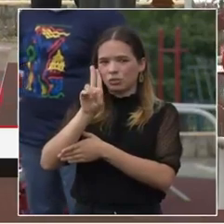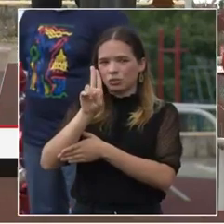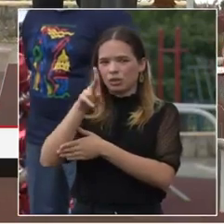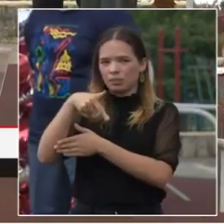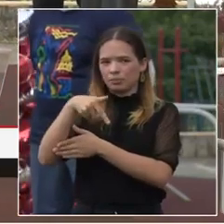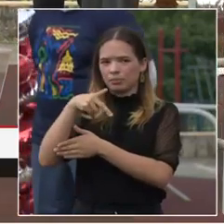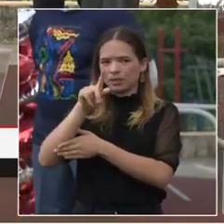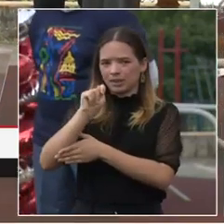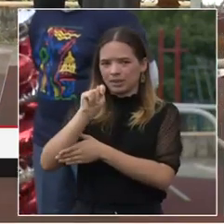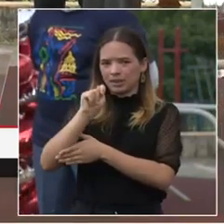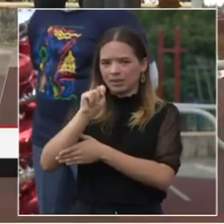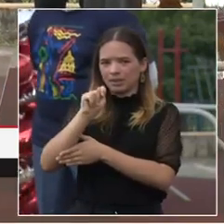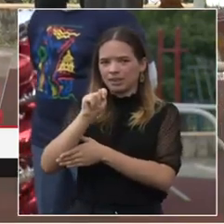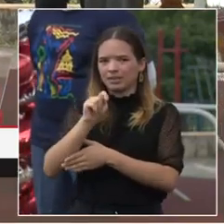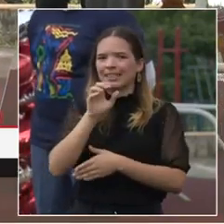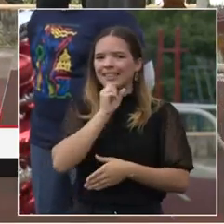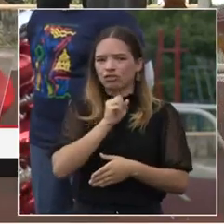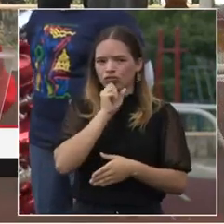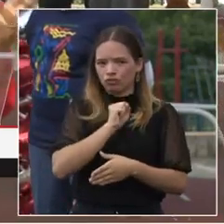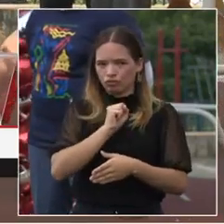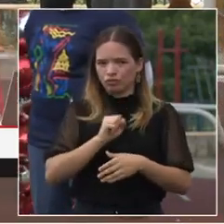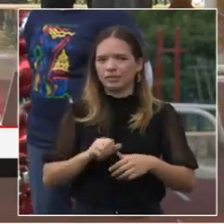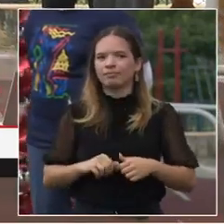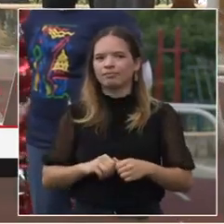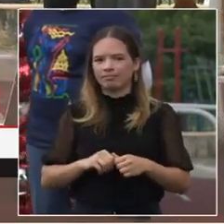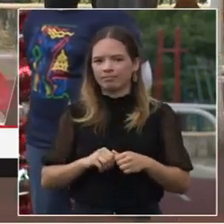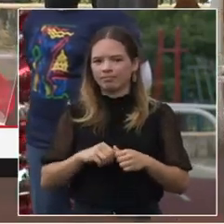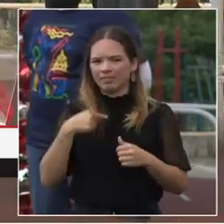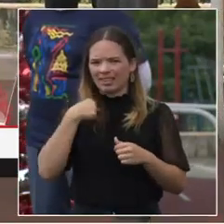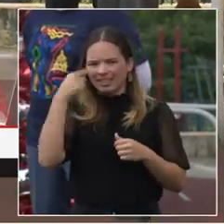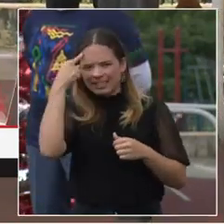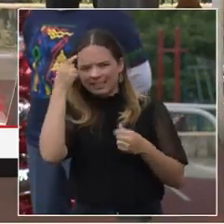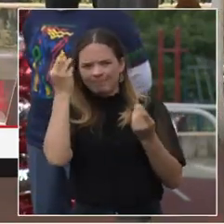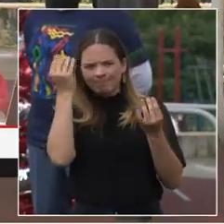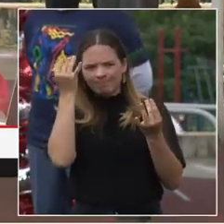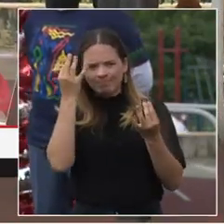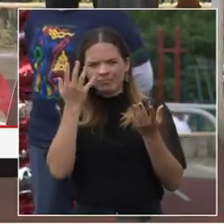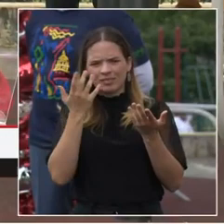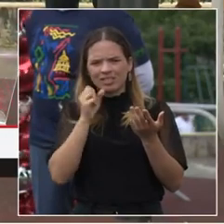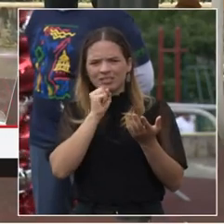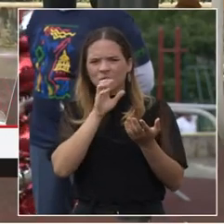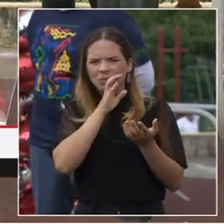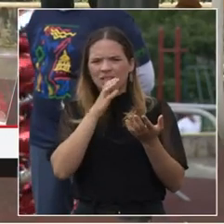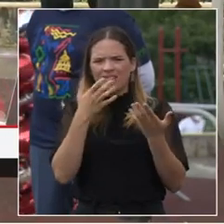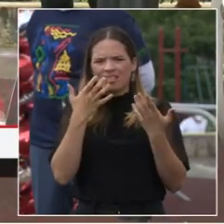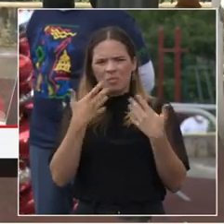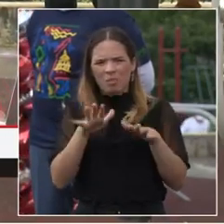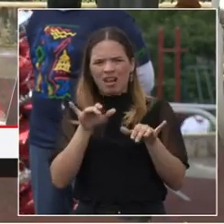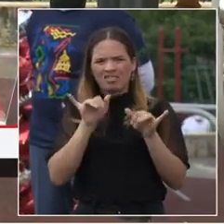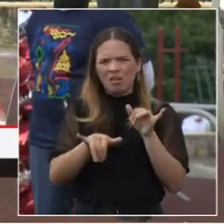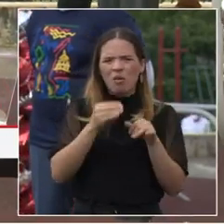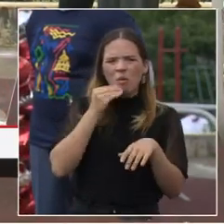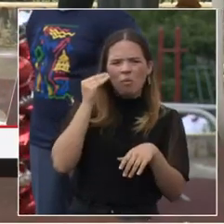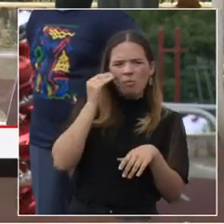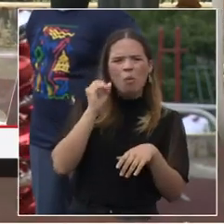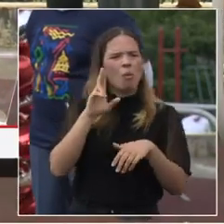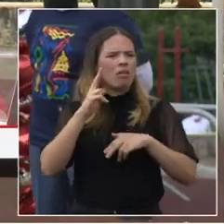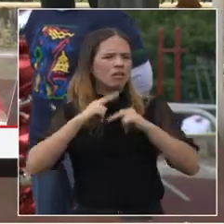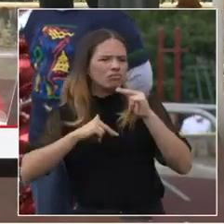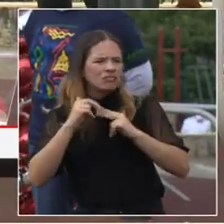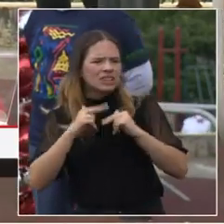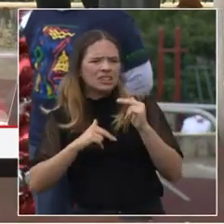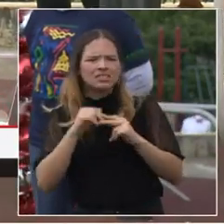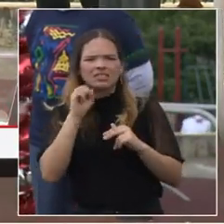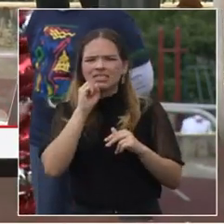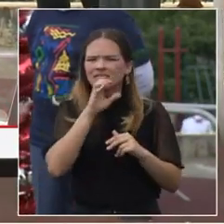people only wanted to be at home or be in some facility. And it was like, I know that's not true. That 50 is